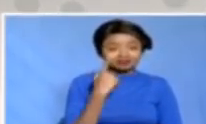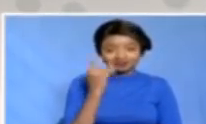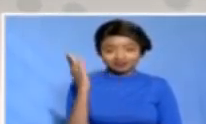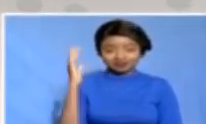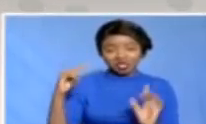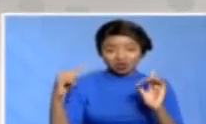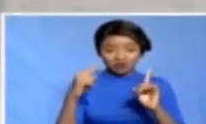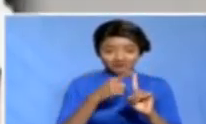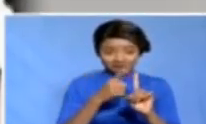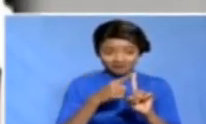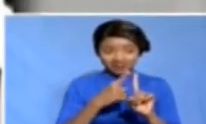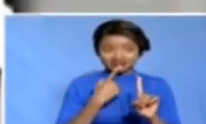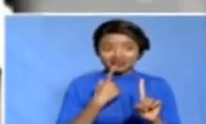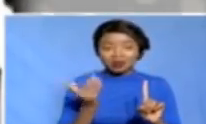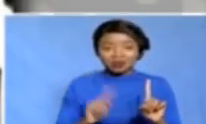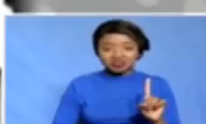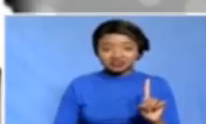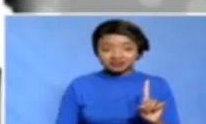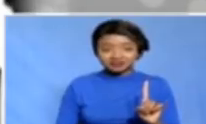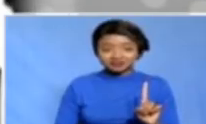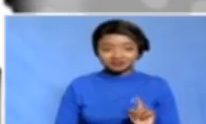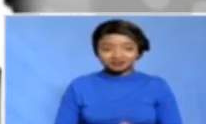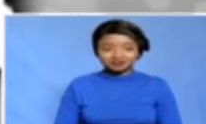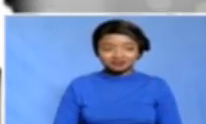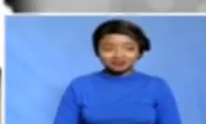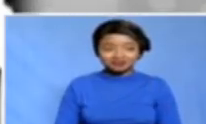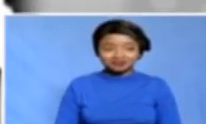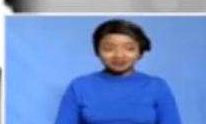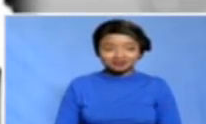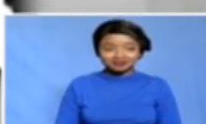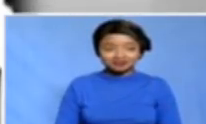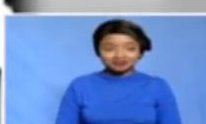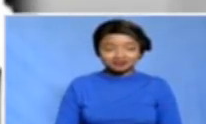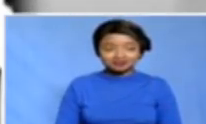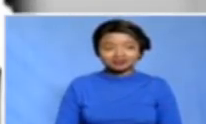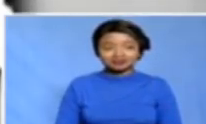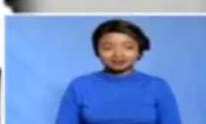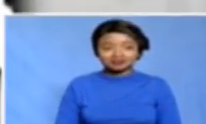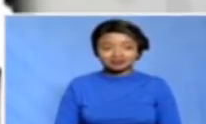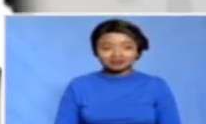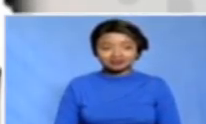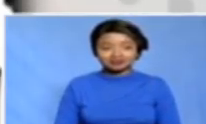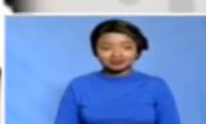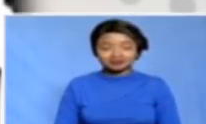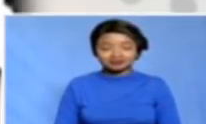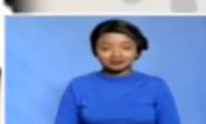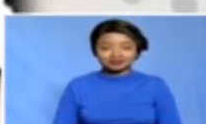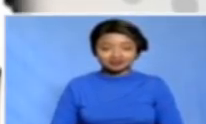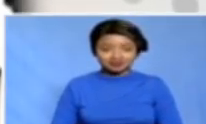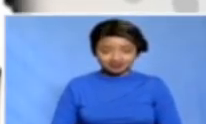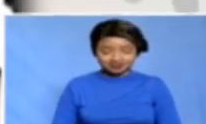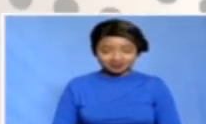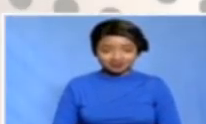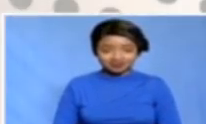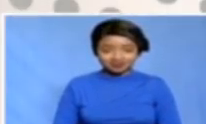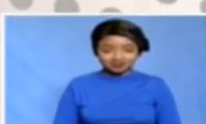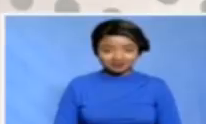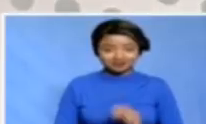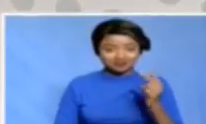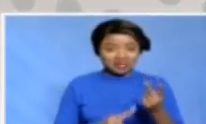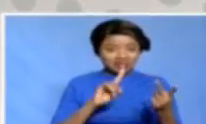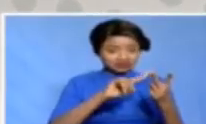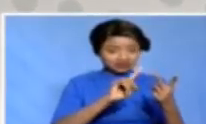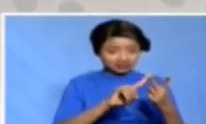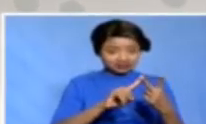that second all the current JKIA staff to the SPV on the same terms for a period of 12 months. The second